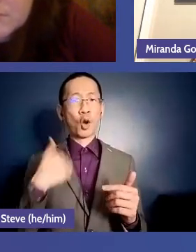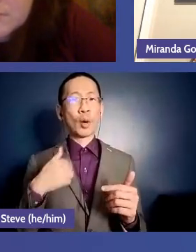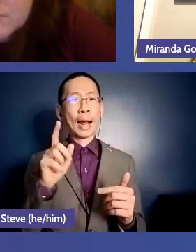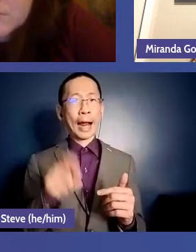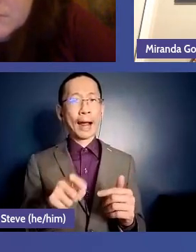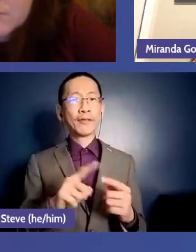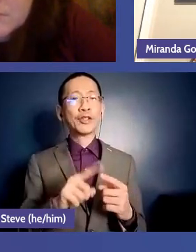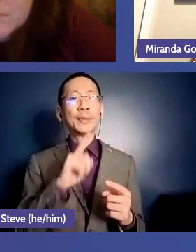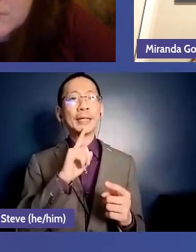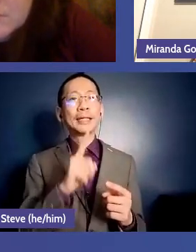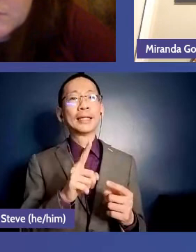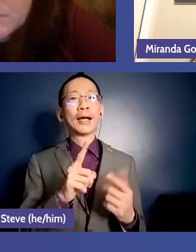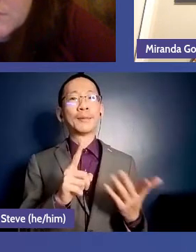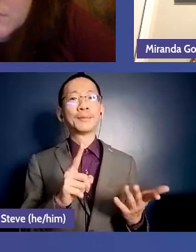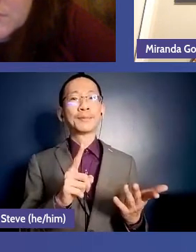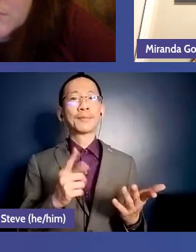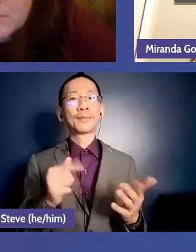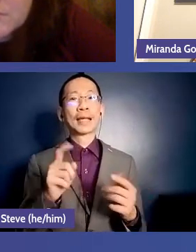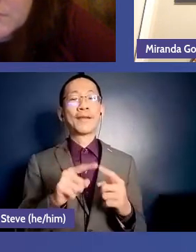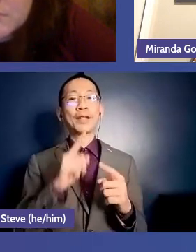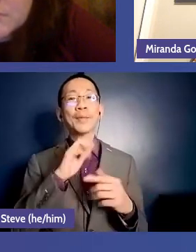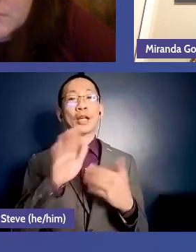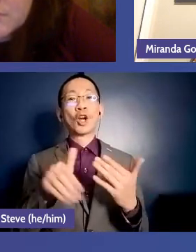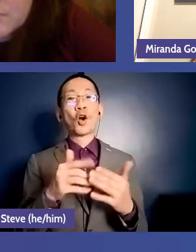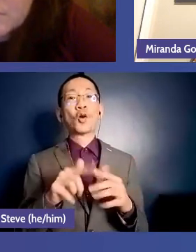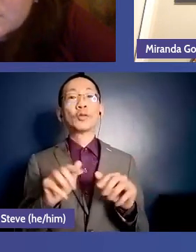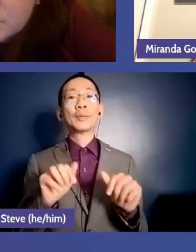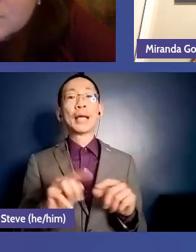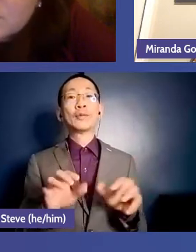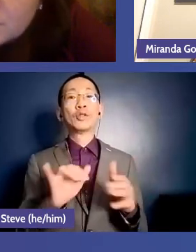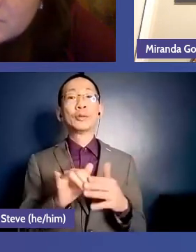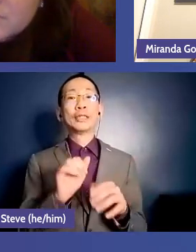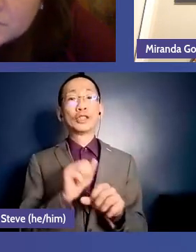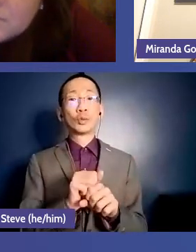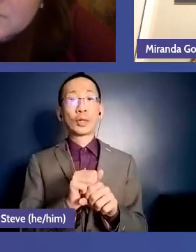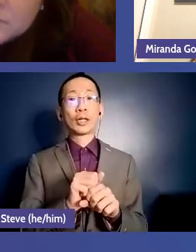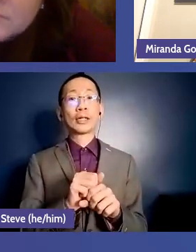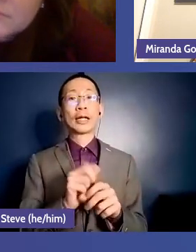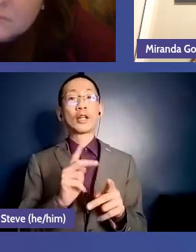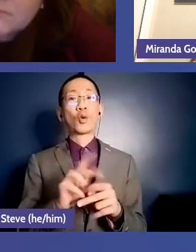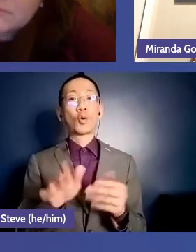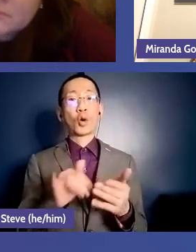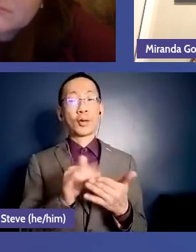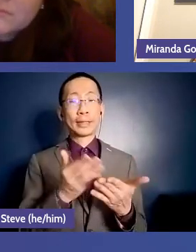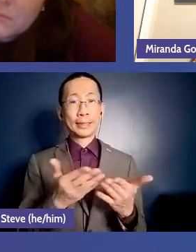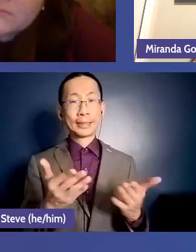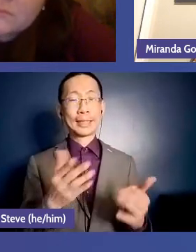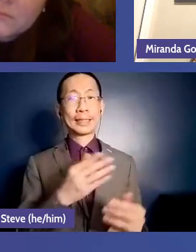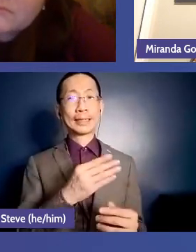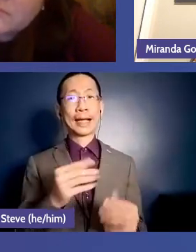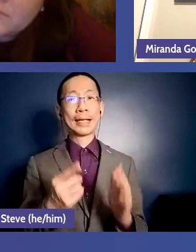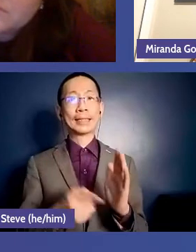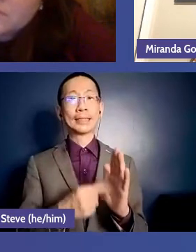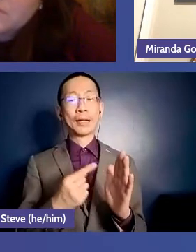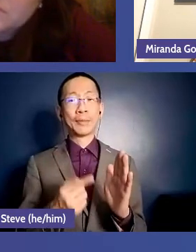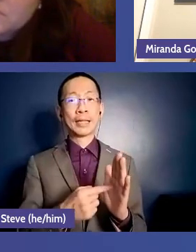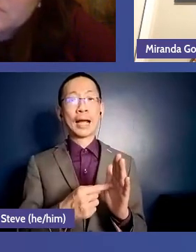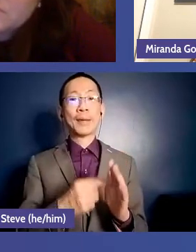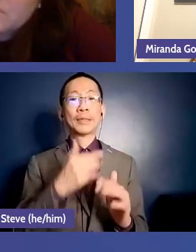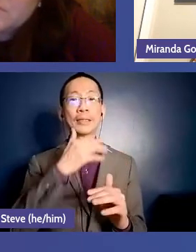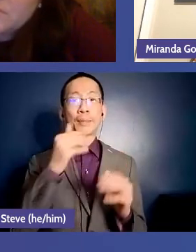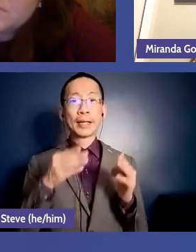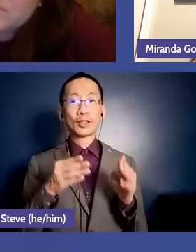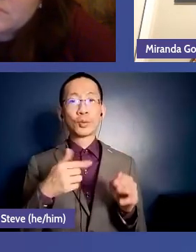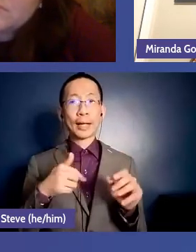know, I have to be whole to be able to do this work and to hold all these things. And sometimes the best way that